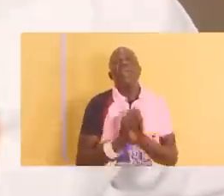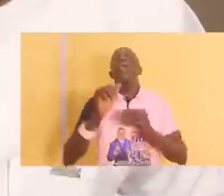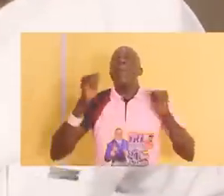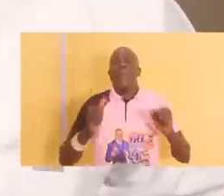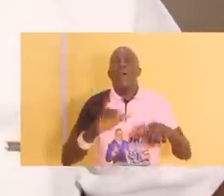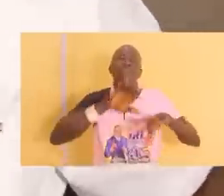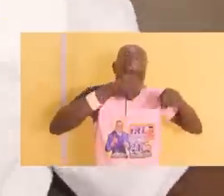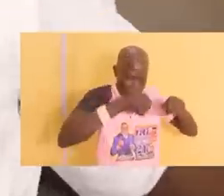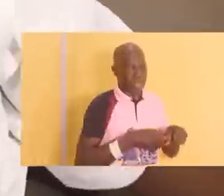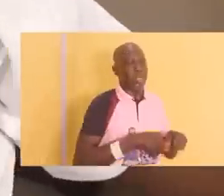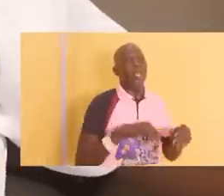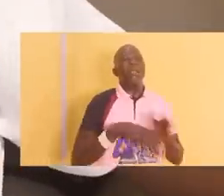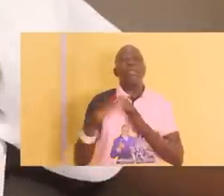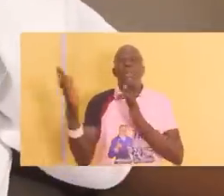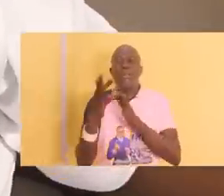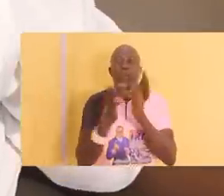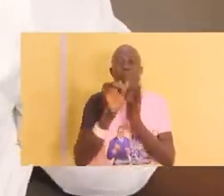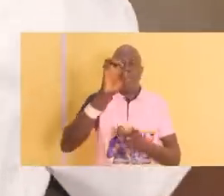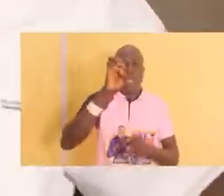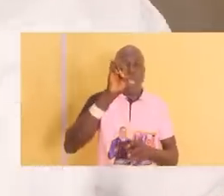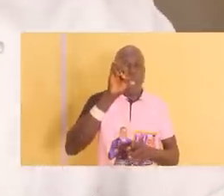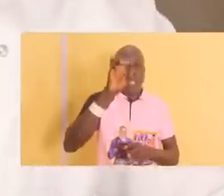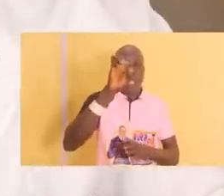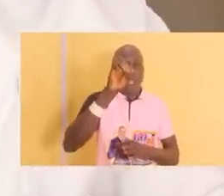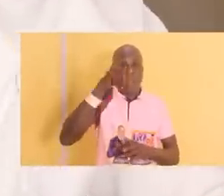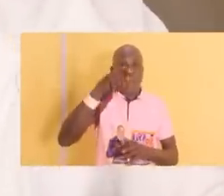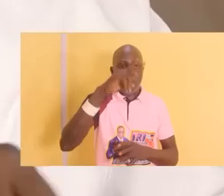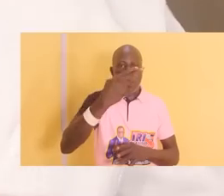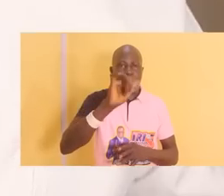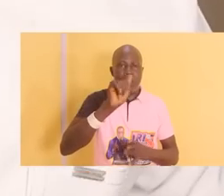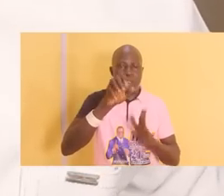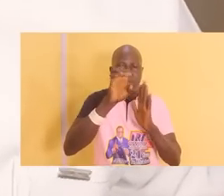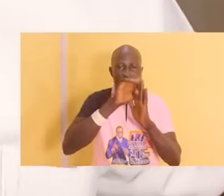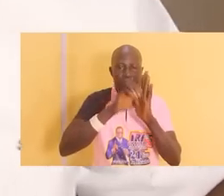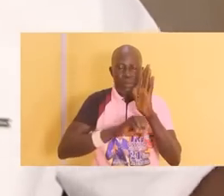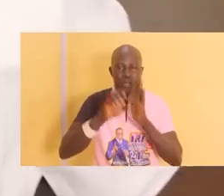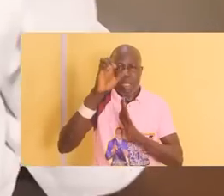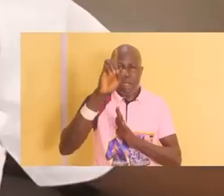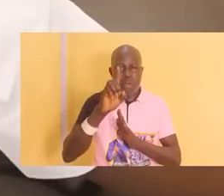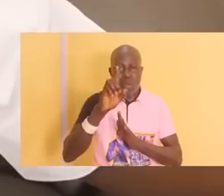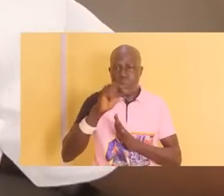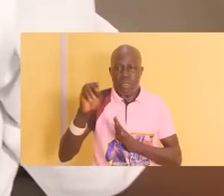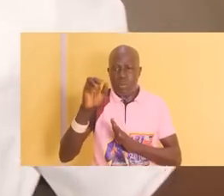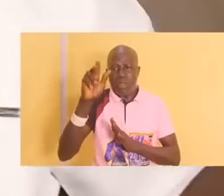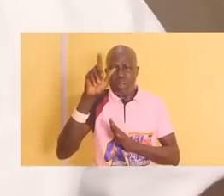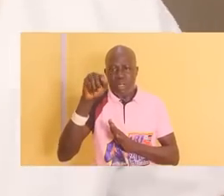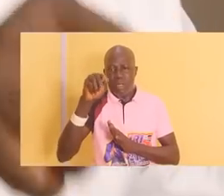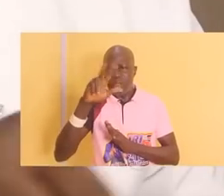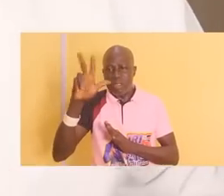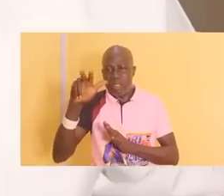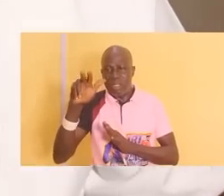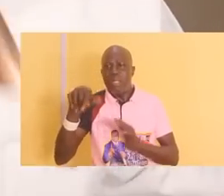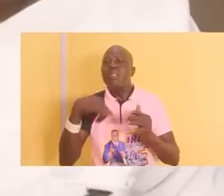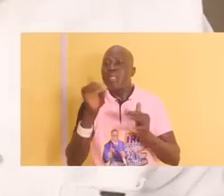His power does zeal. The book of Ephesians, chapter 1, verse 13. That told us.